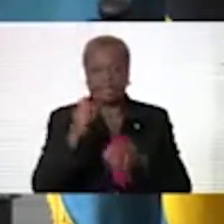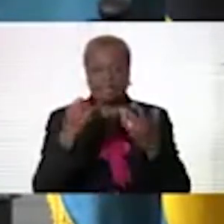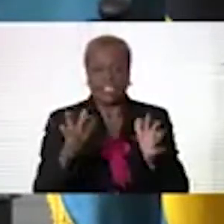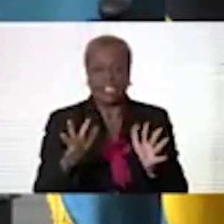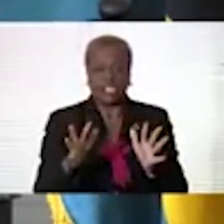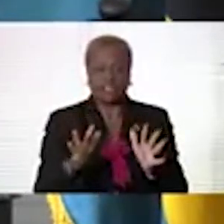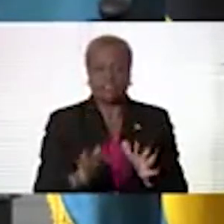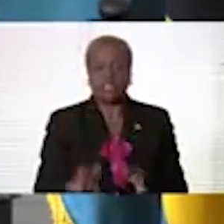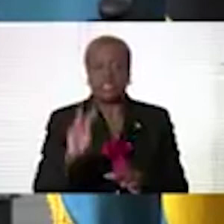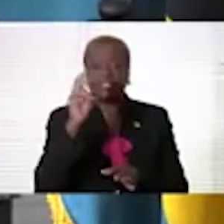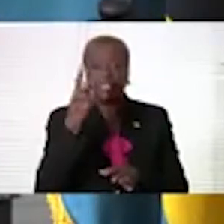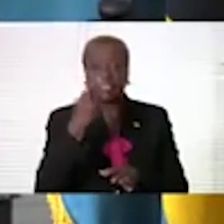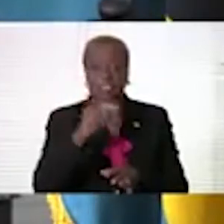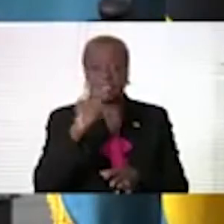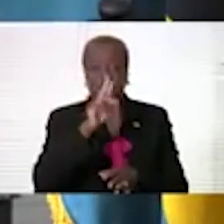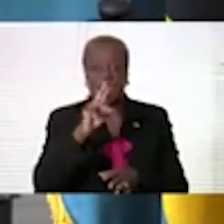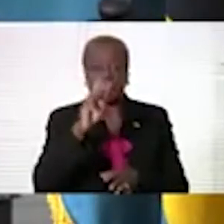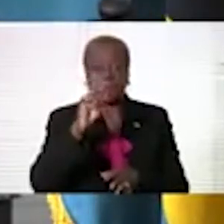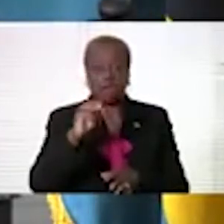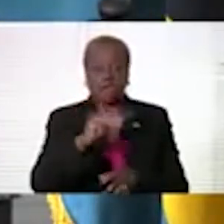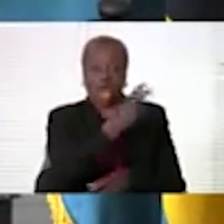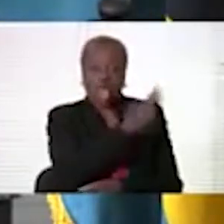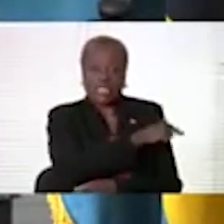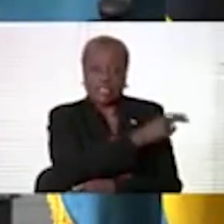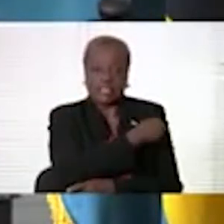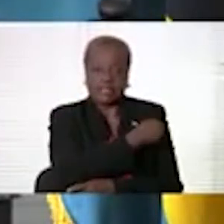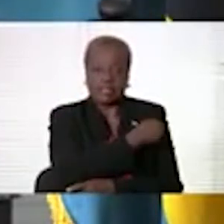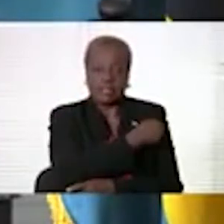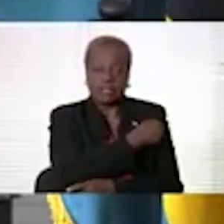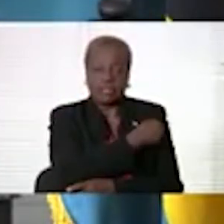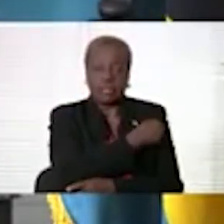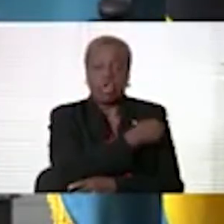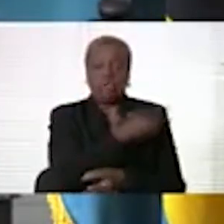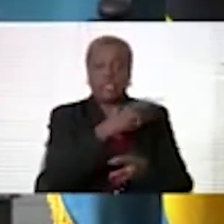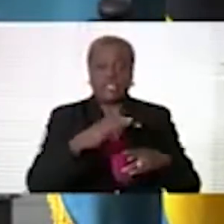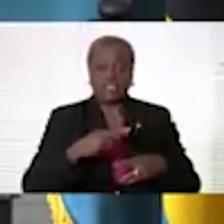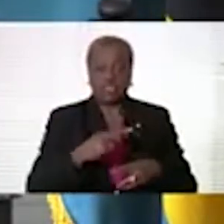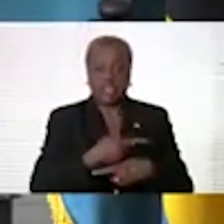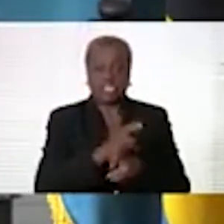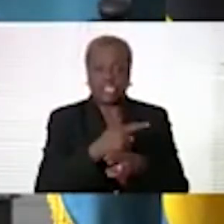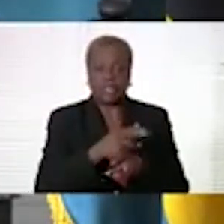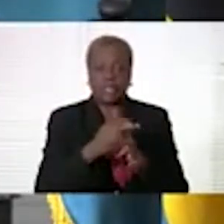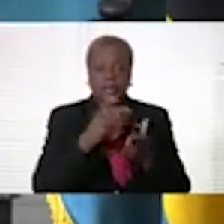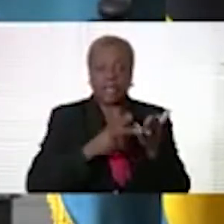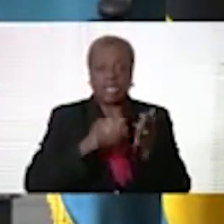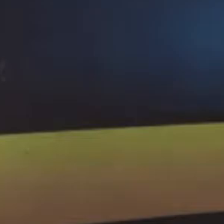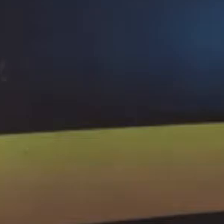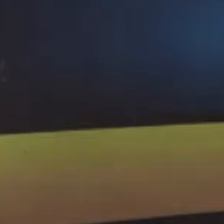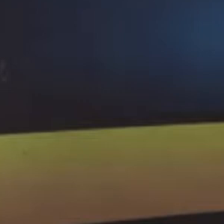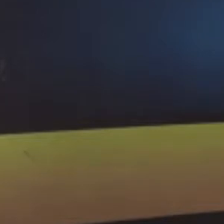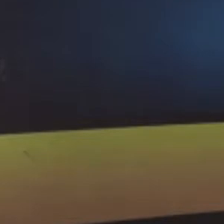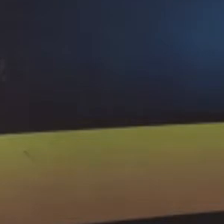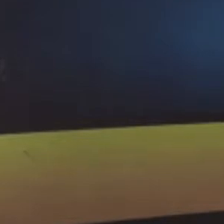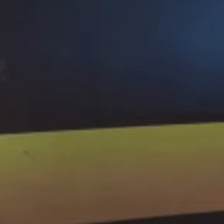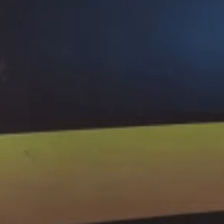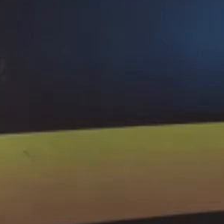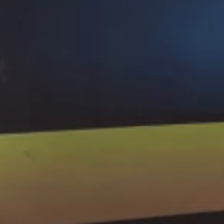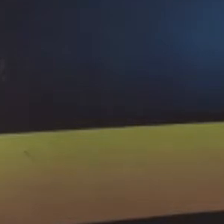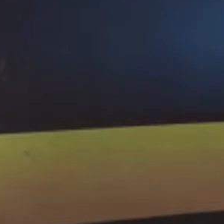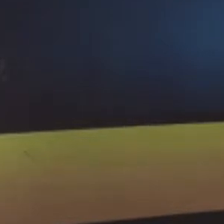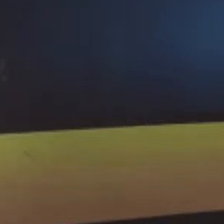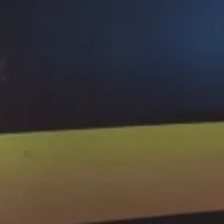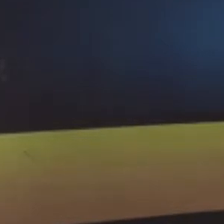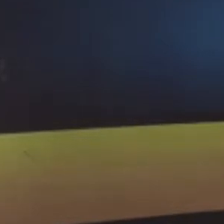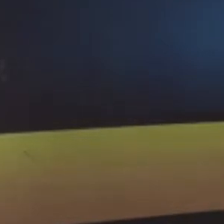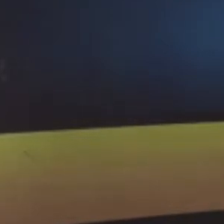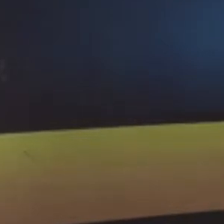Thursday, 37 cases. In total, New Providence recording 60 confirmed cases, Grand Bahama 8, Bimini and Katki 3,